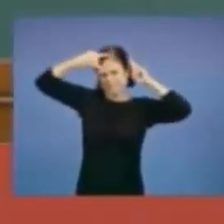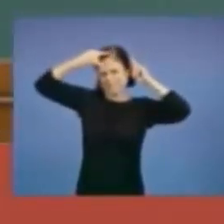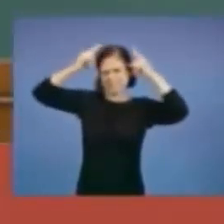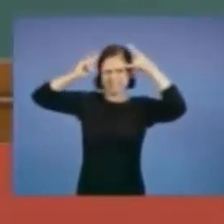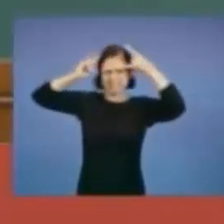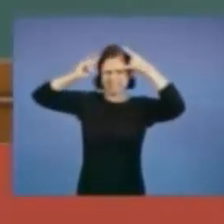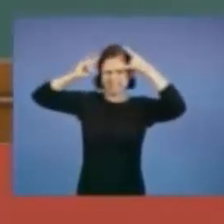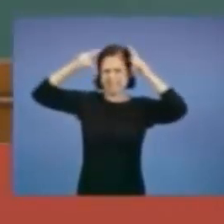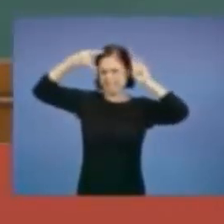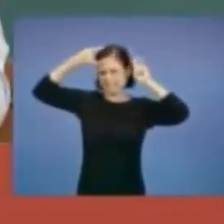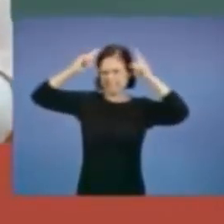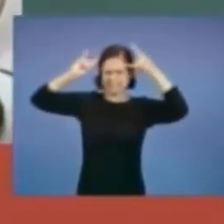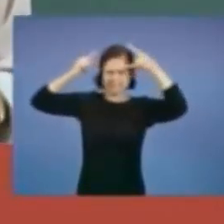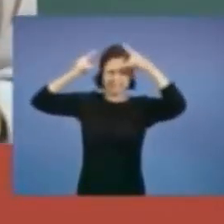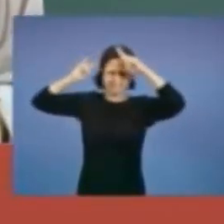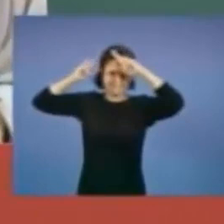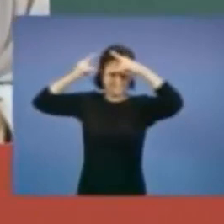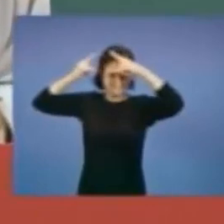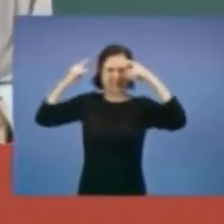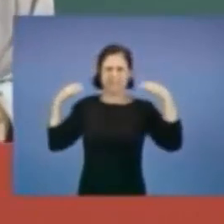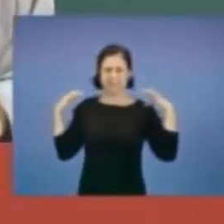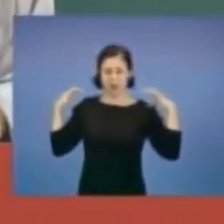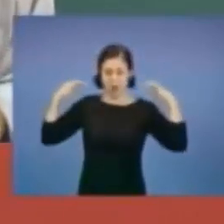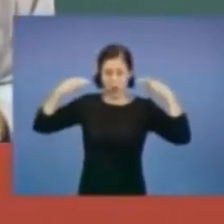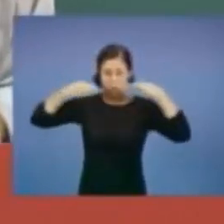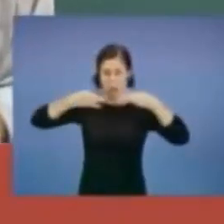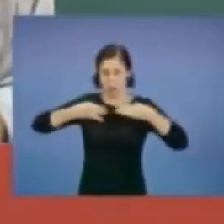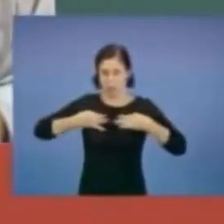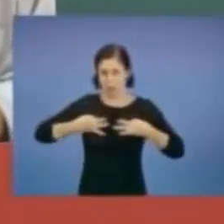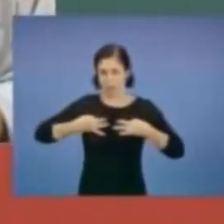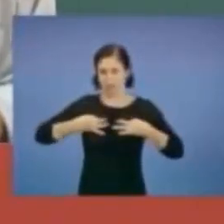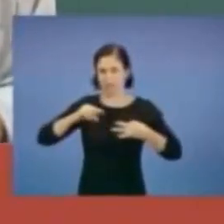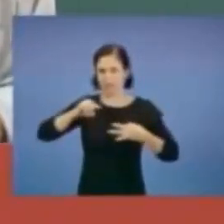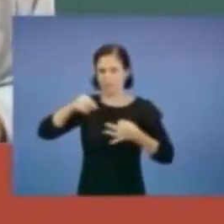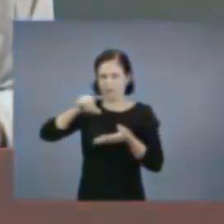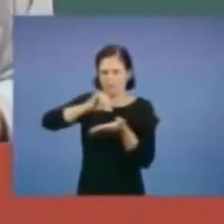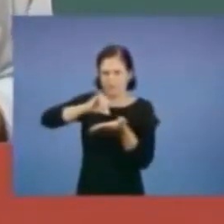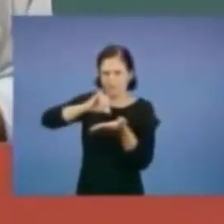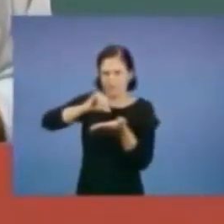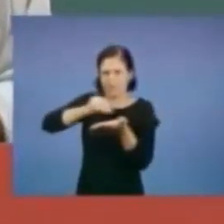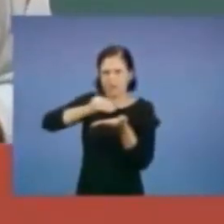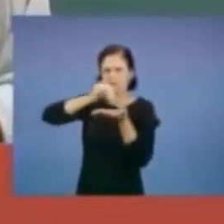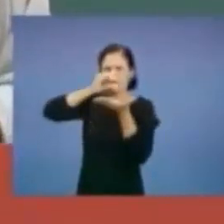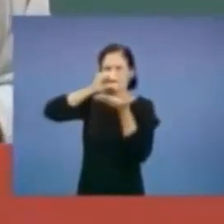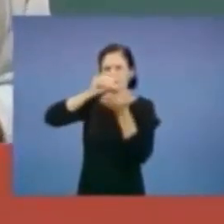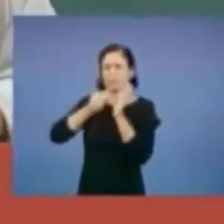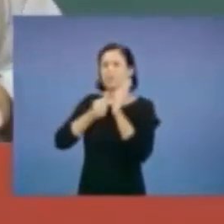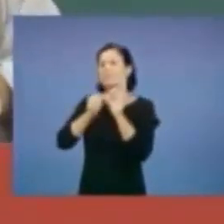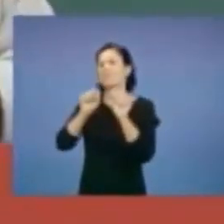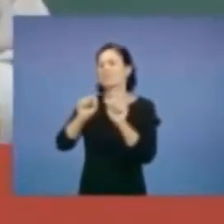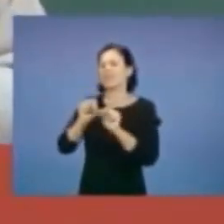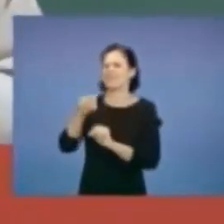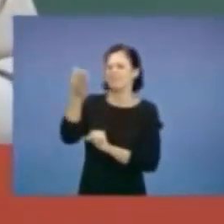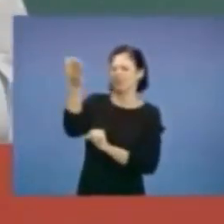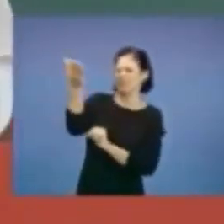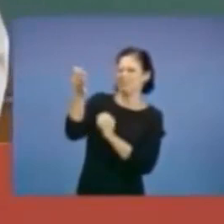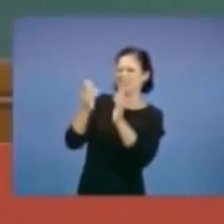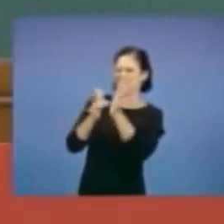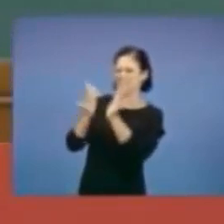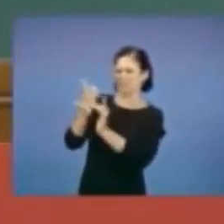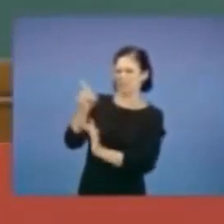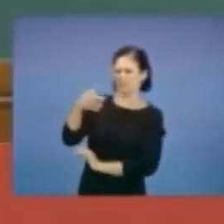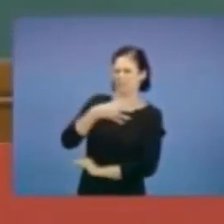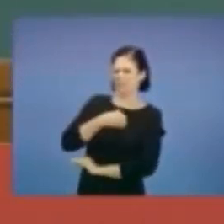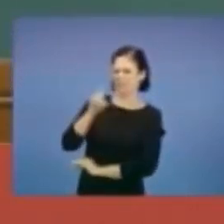a red rope, they hit Him. So many aspects, you know, all of them, you know why? Just to say that Jesus is not the Son of